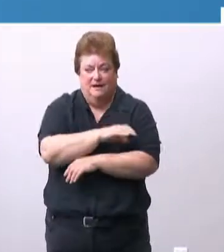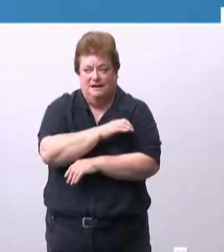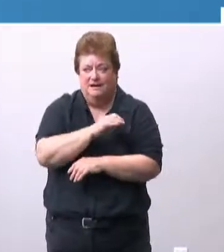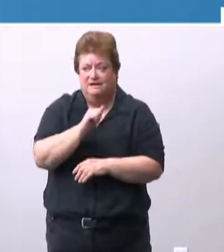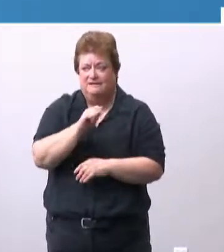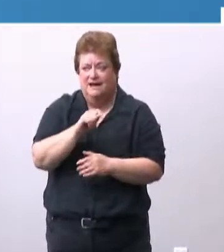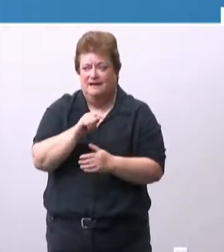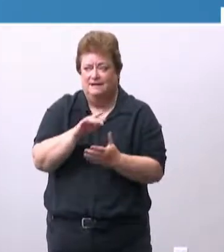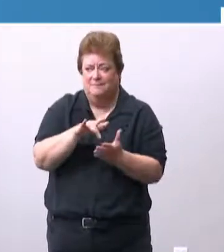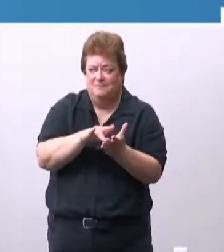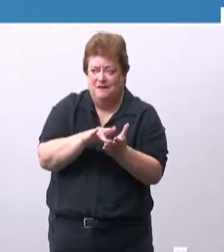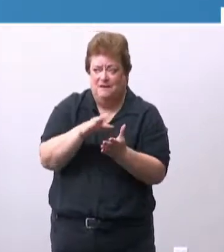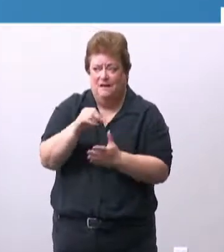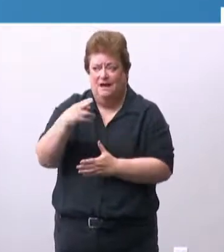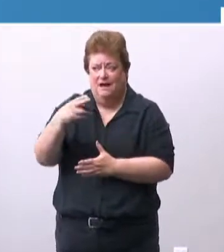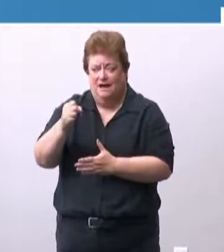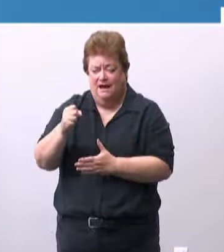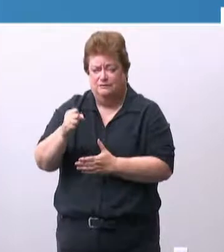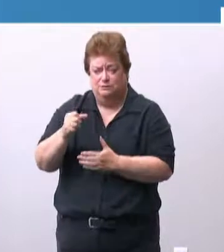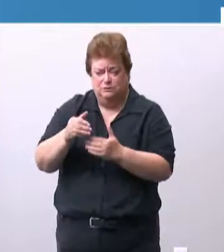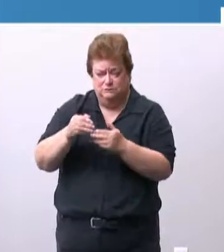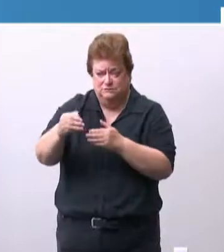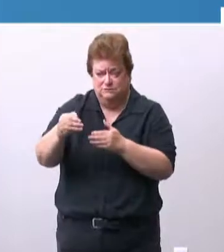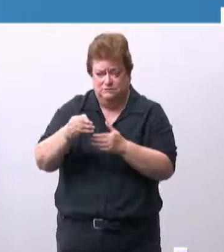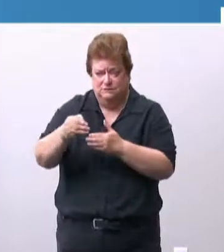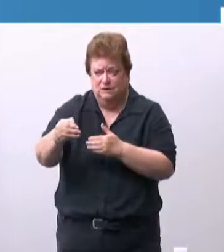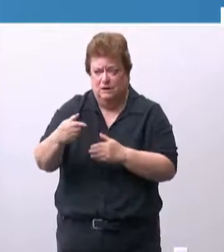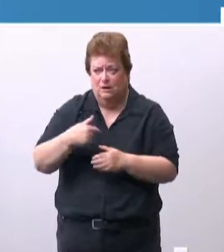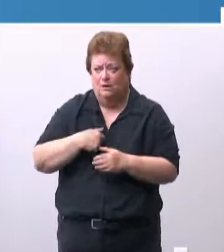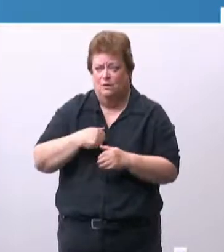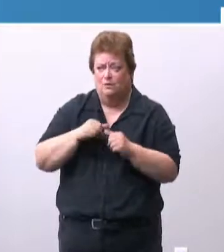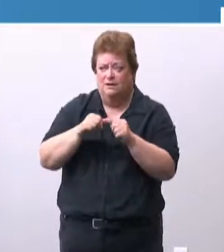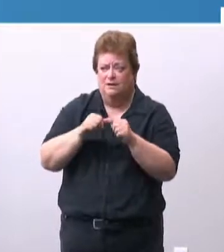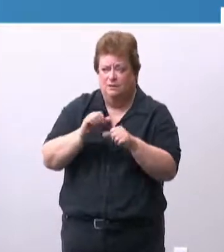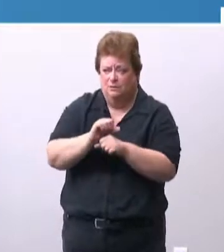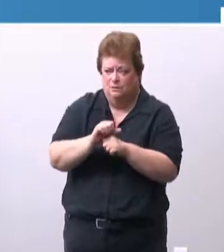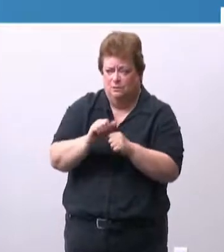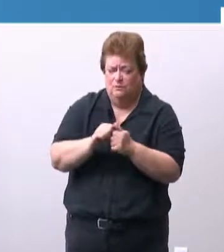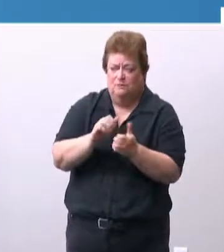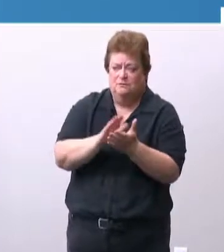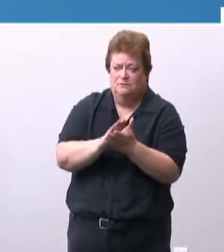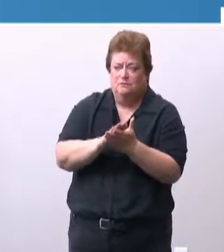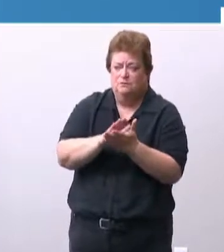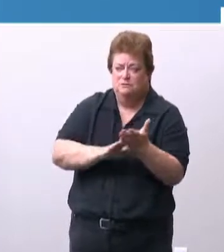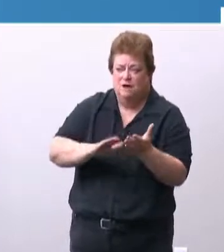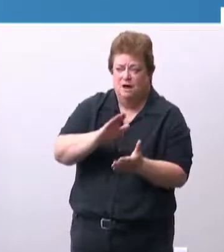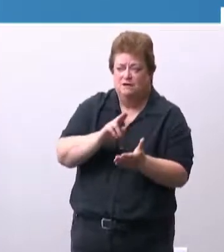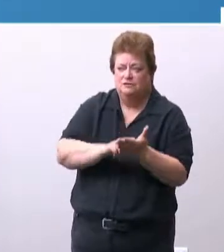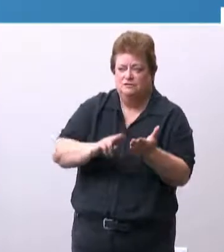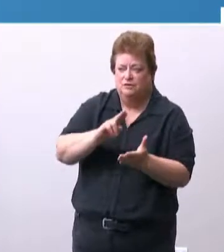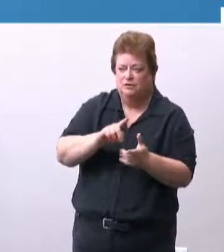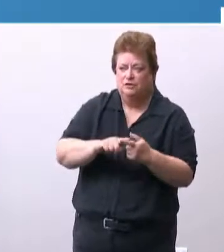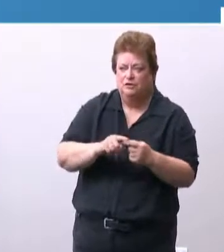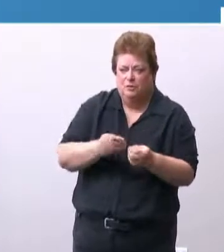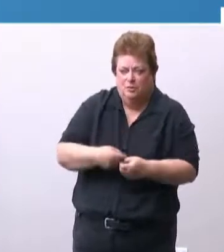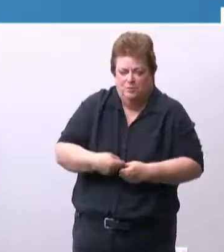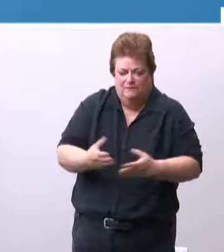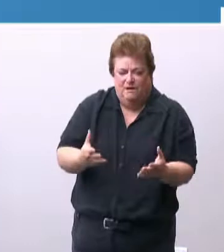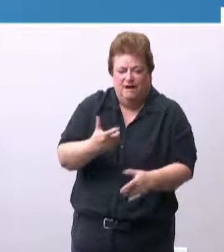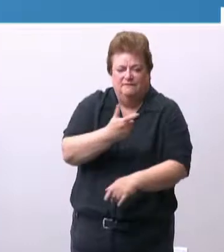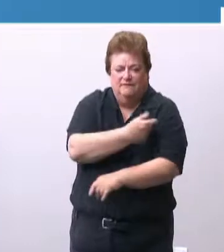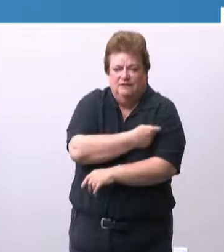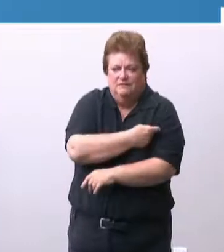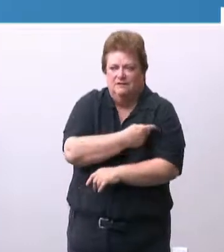high schools in the coming weeks. We continue to work with the schools, colleges, and universities to bring vaccination opportunities